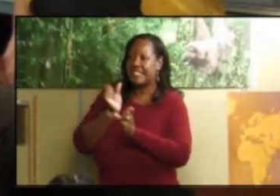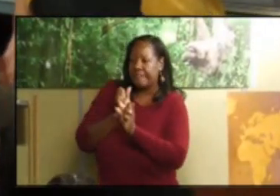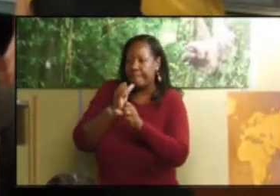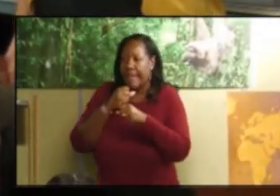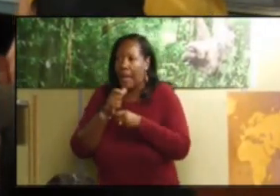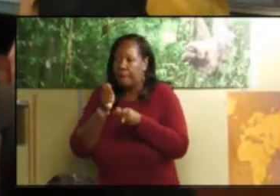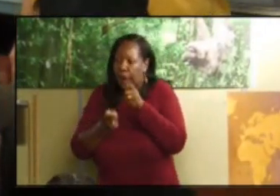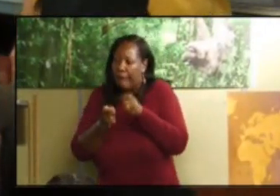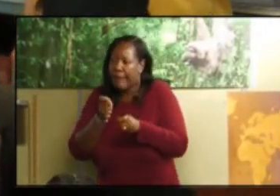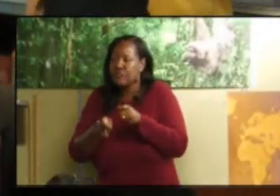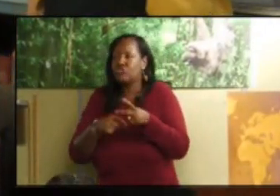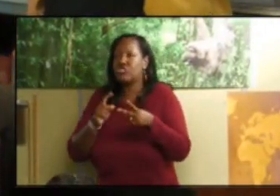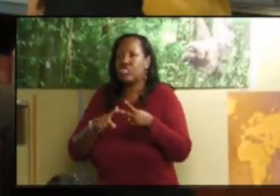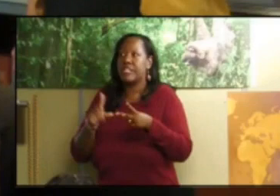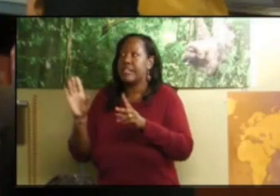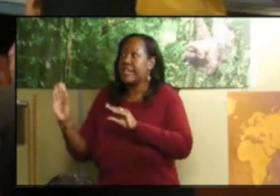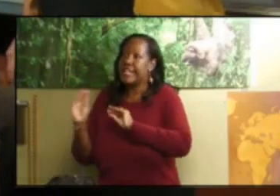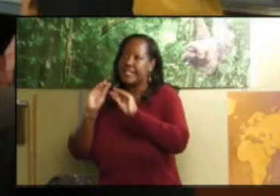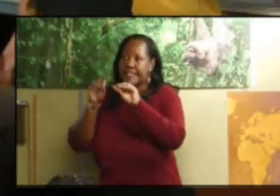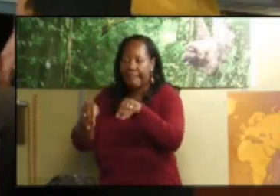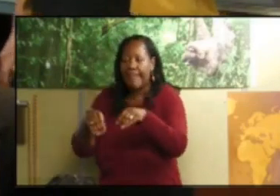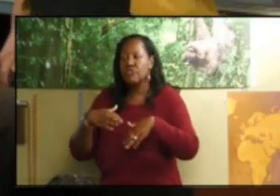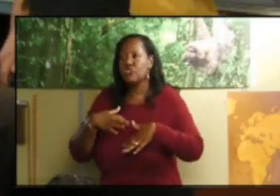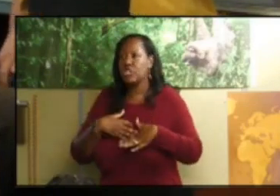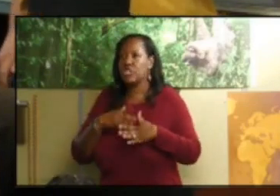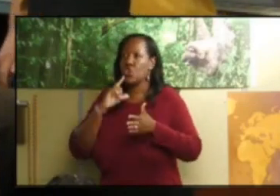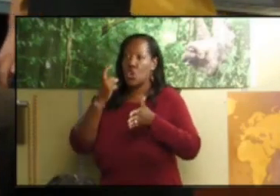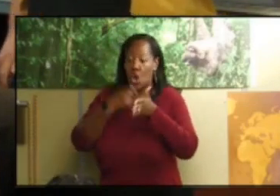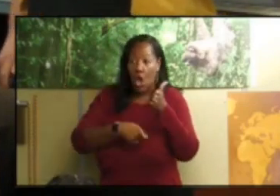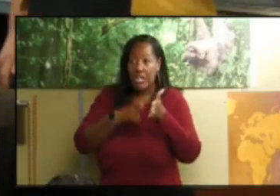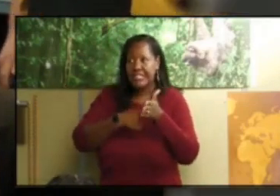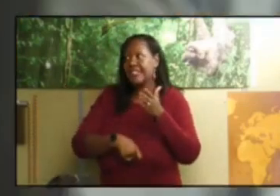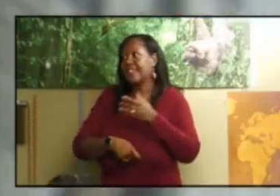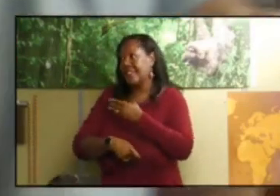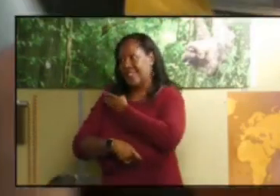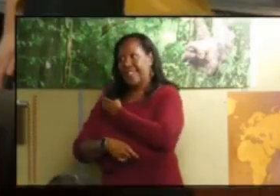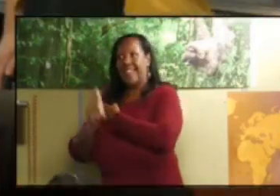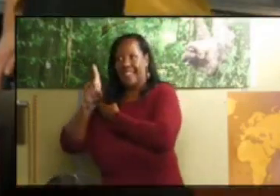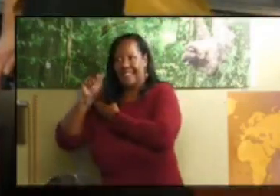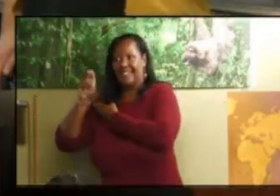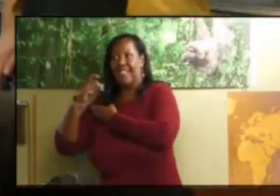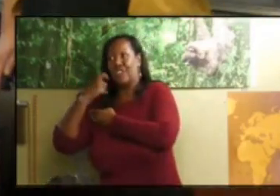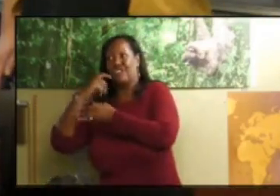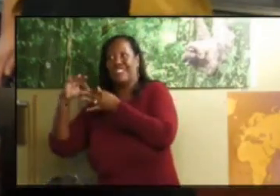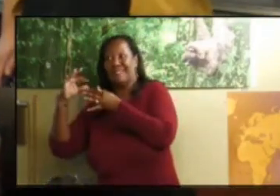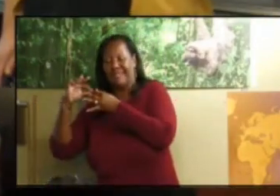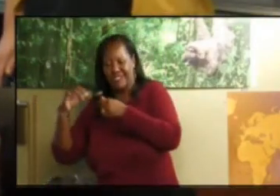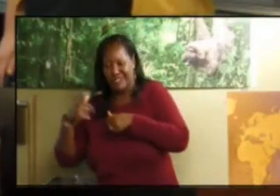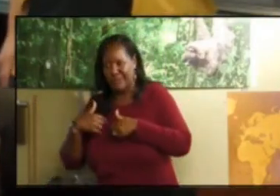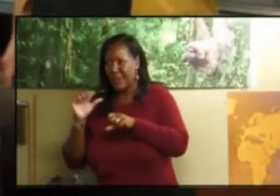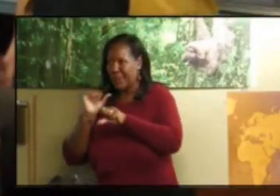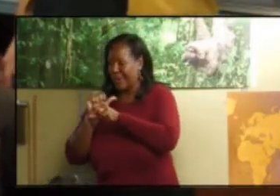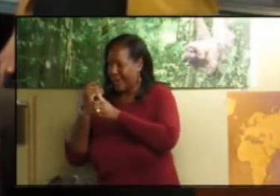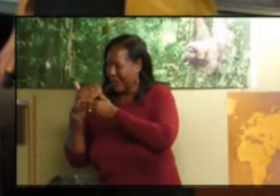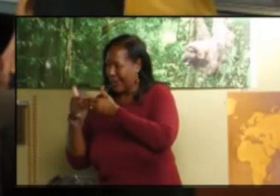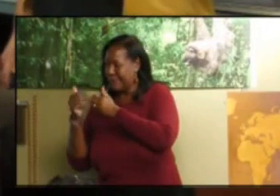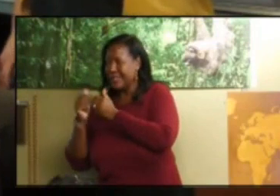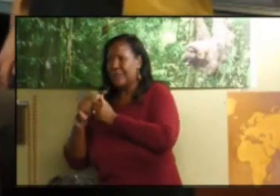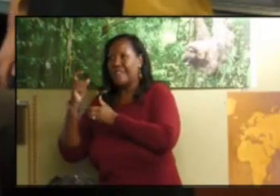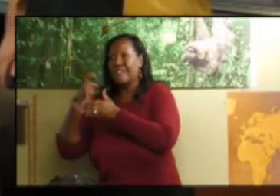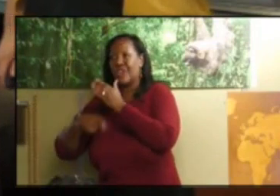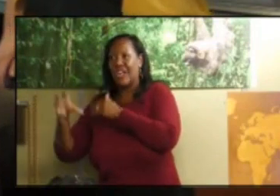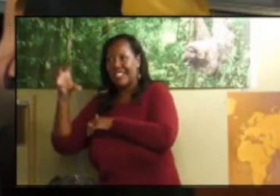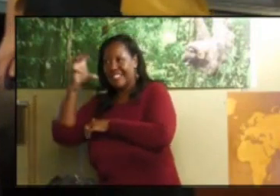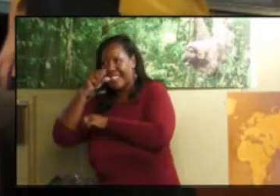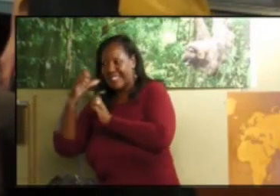installation, size, costing. As Dan was just talking, our cost estimator, we work closely with our cost estimator. Our